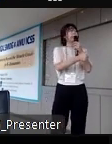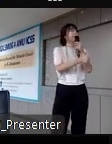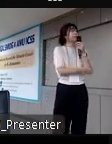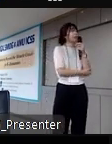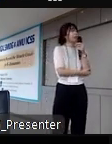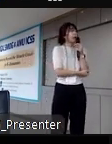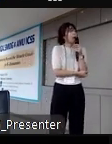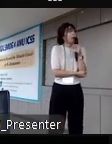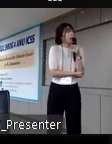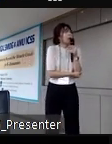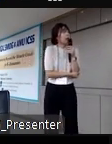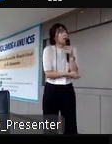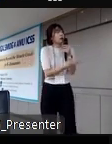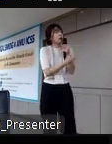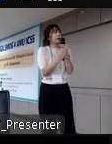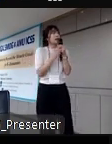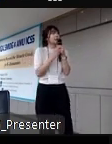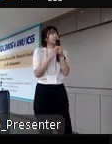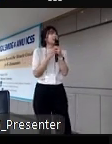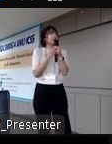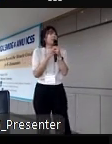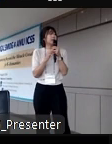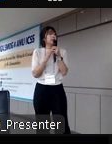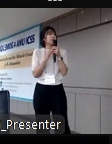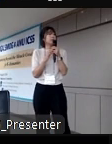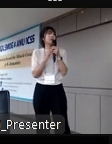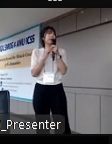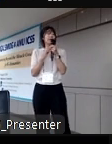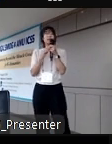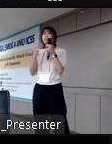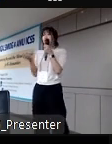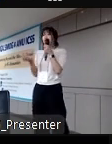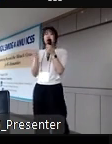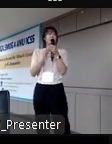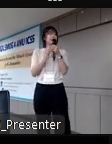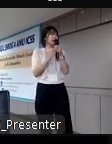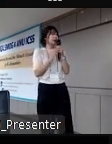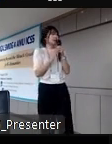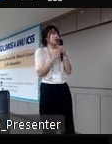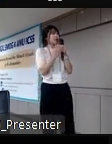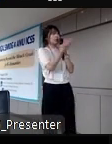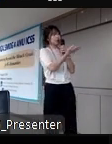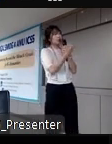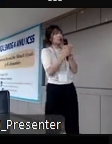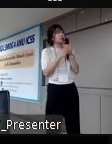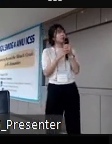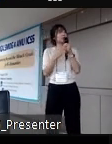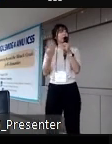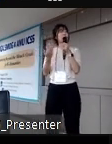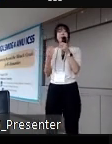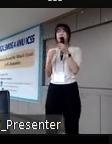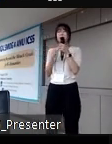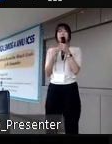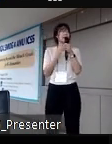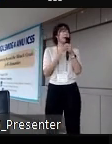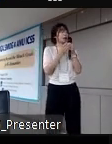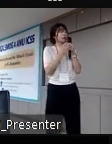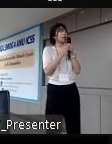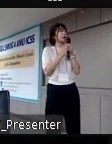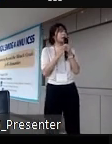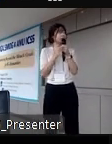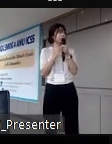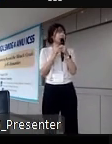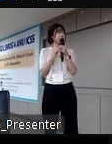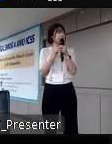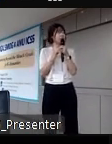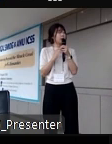them. And our analysis makes use of independently motivated ingredients, incorporation, which is a common sign